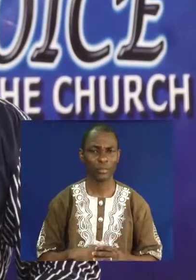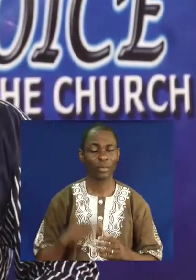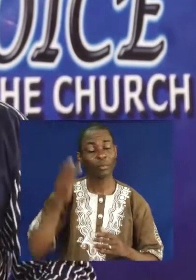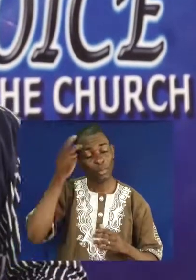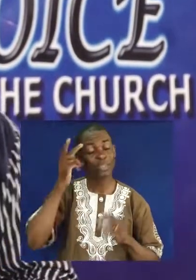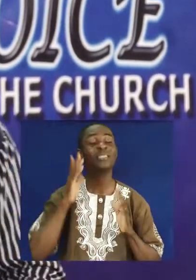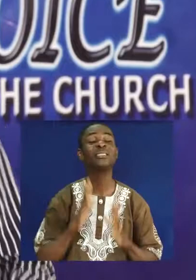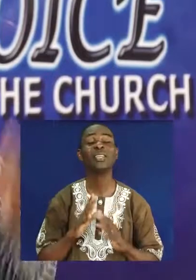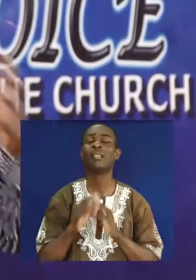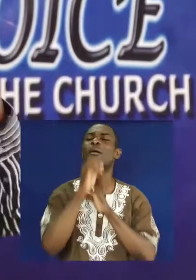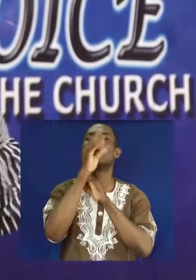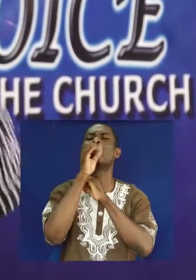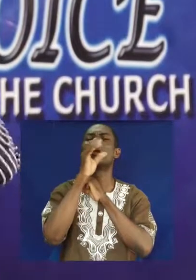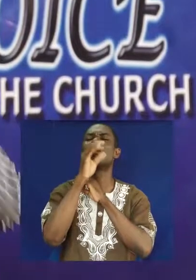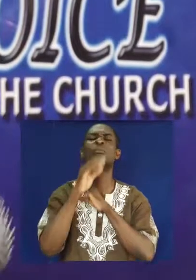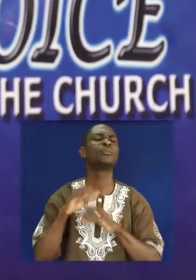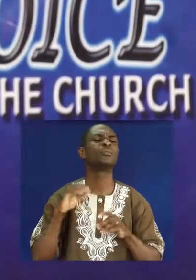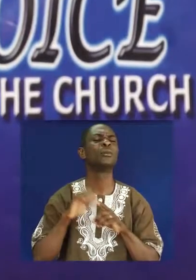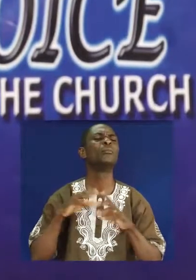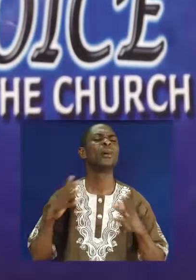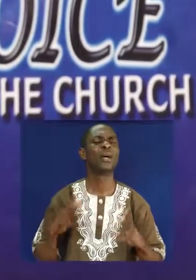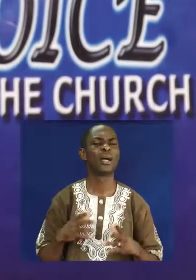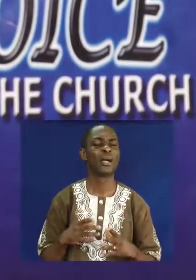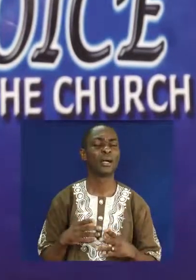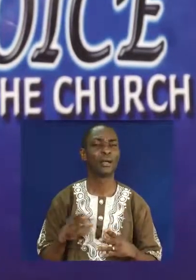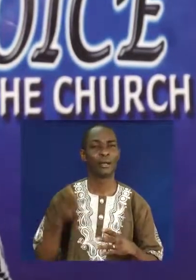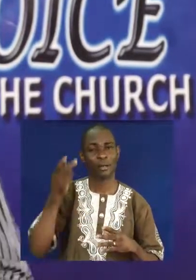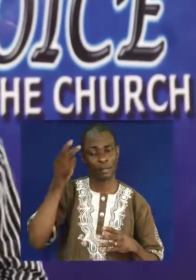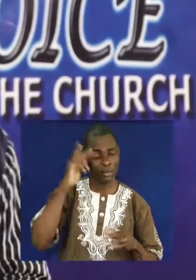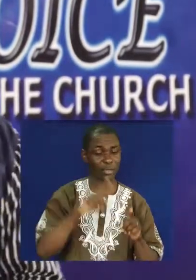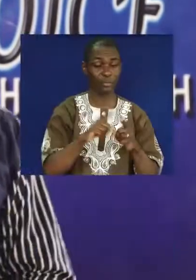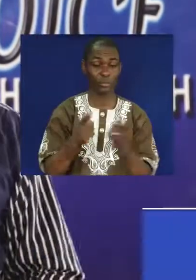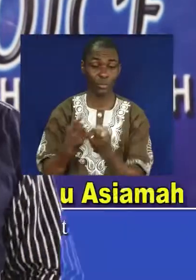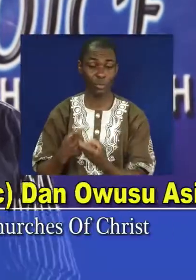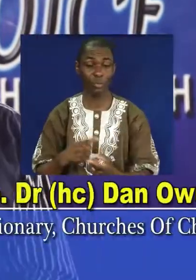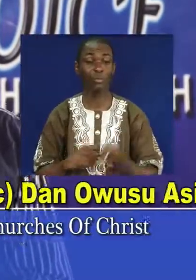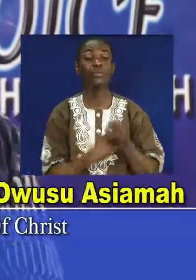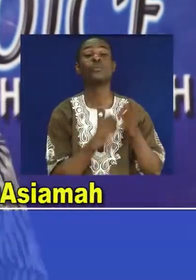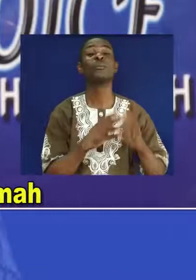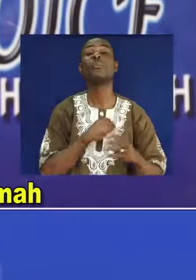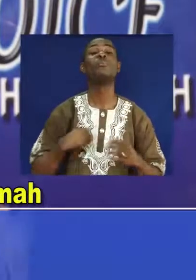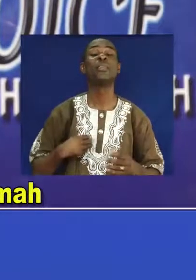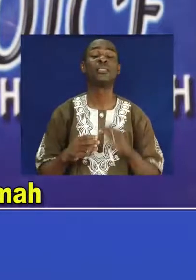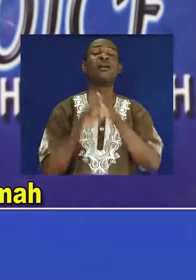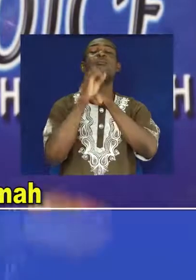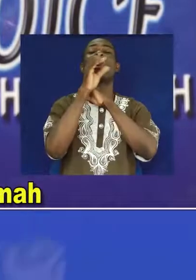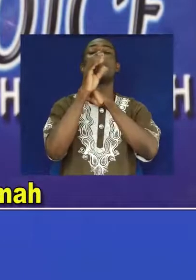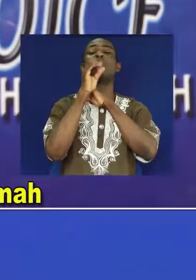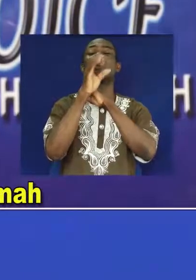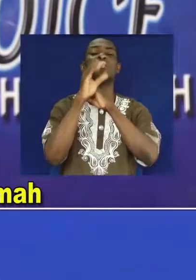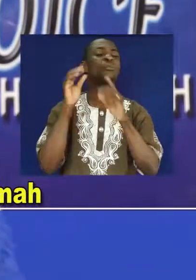nimdie entra so and a Ghana for yakogede aso ye mu bi adwe kire ye se sa democracy